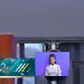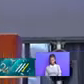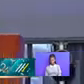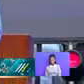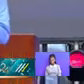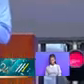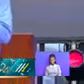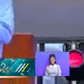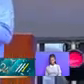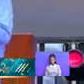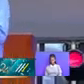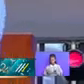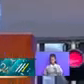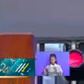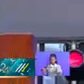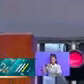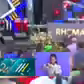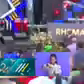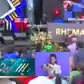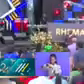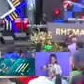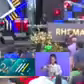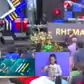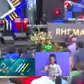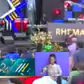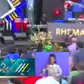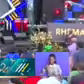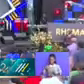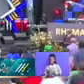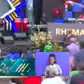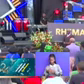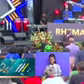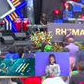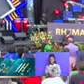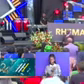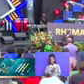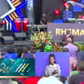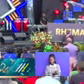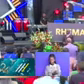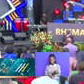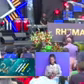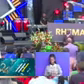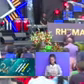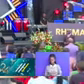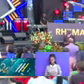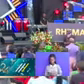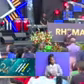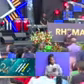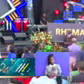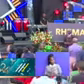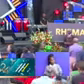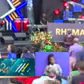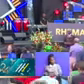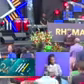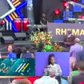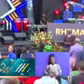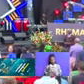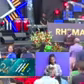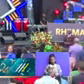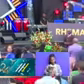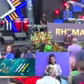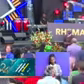Jesus keep standing we are going into ministration can the musicians come quickly I'm rounding